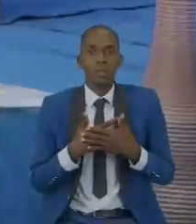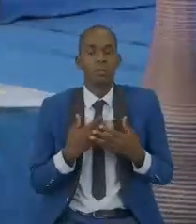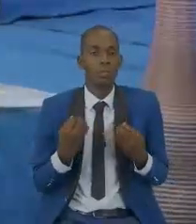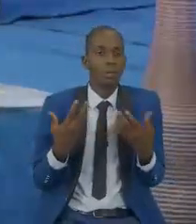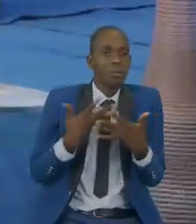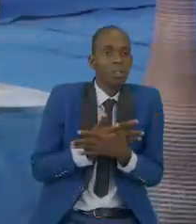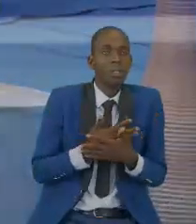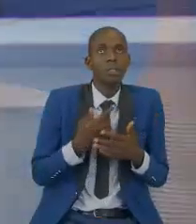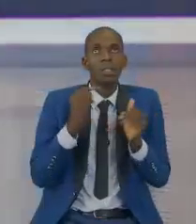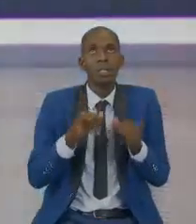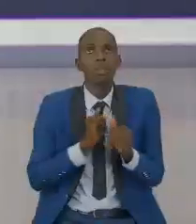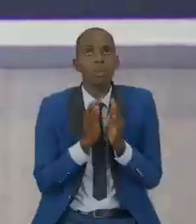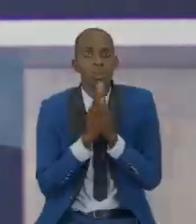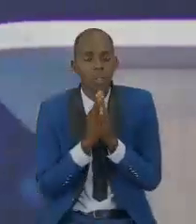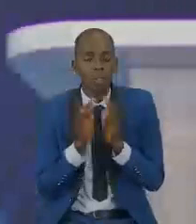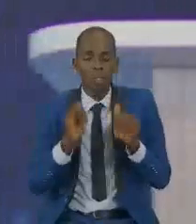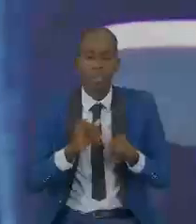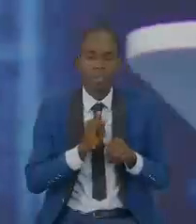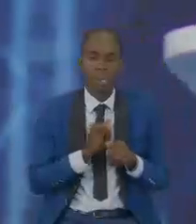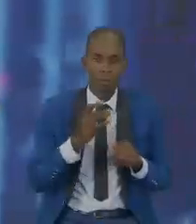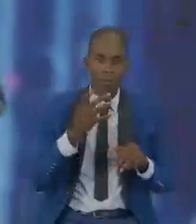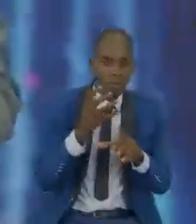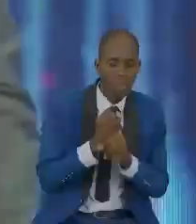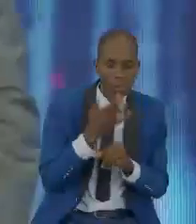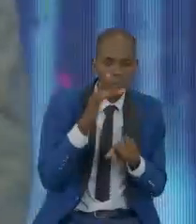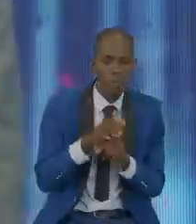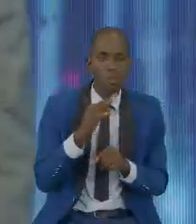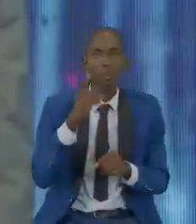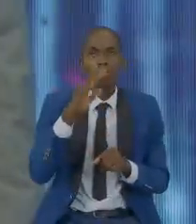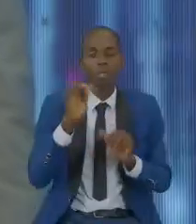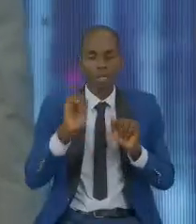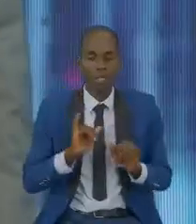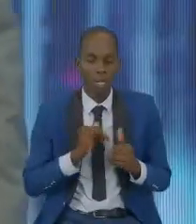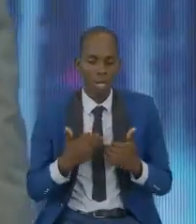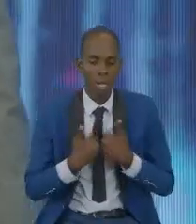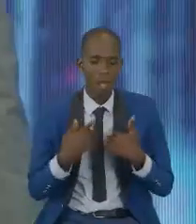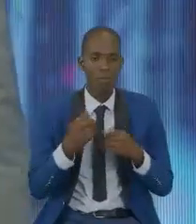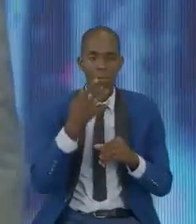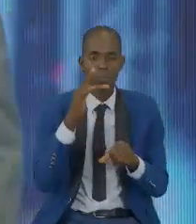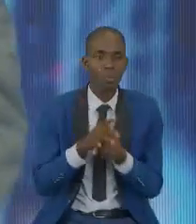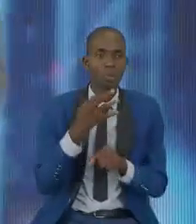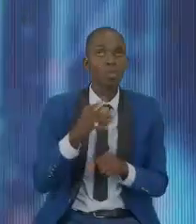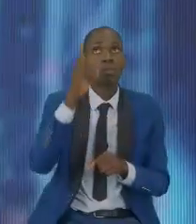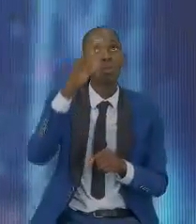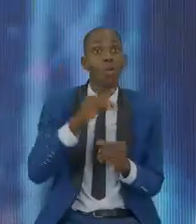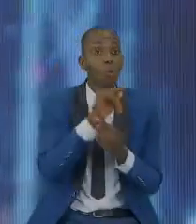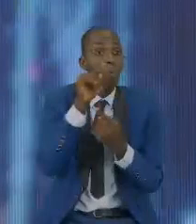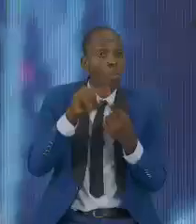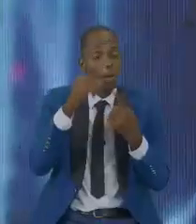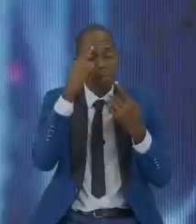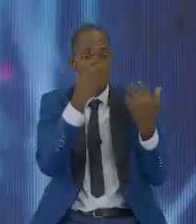go on? Can I seek the promise of God? Can I possess the promise of God? When faith